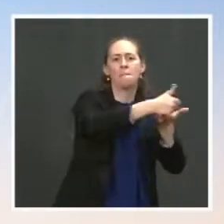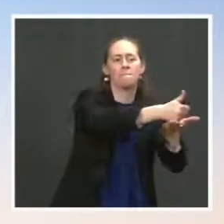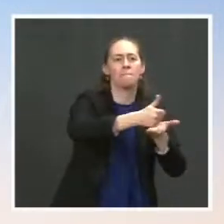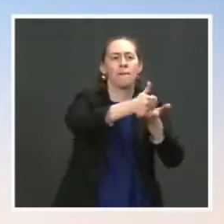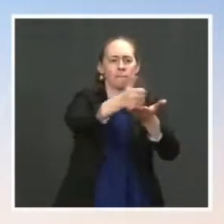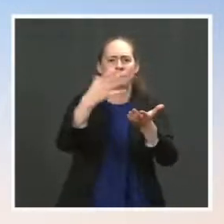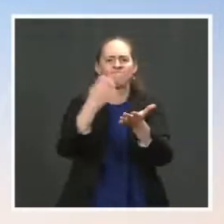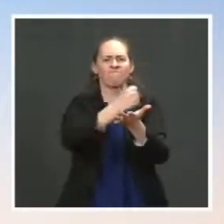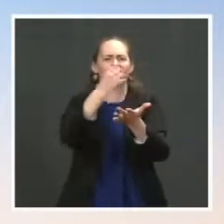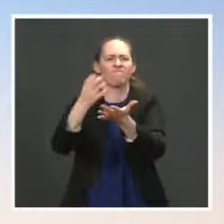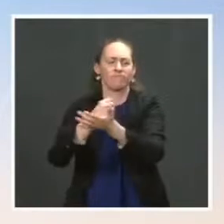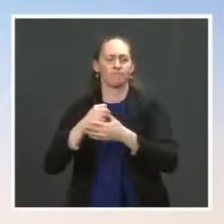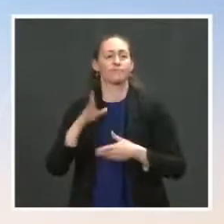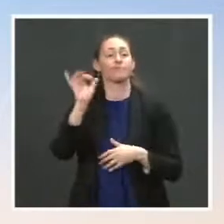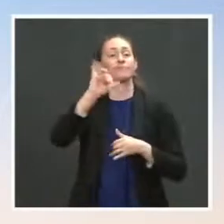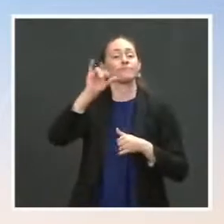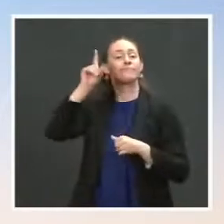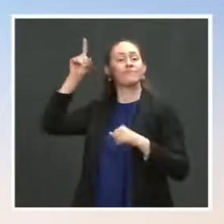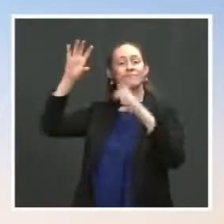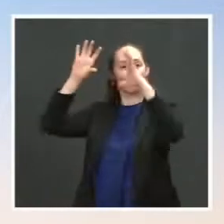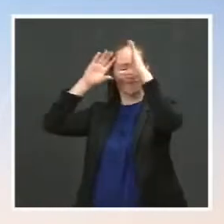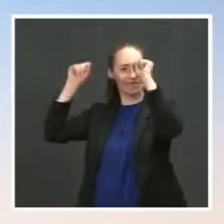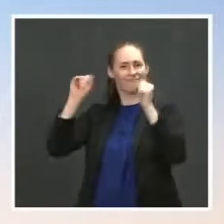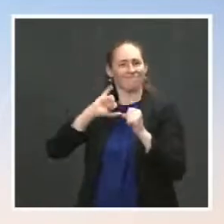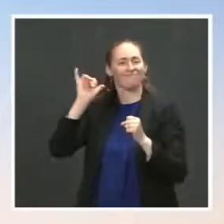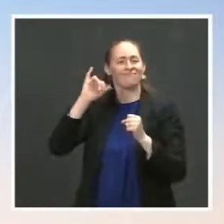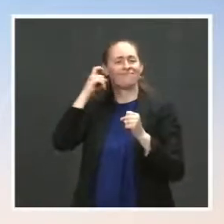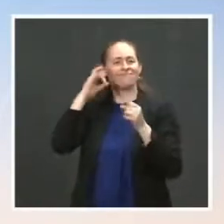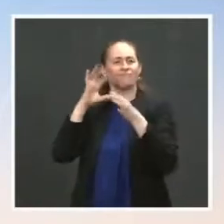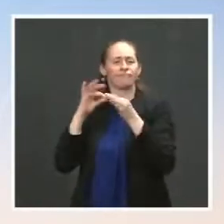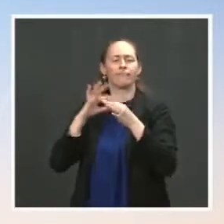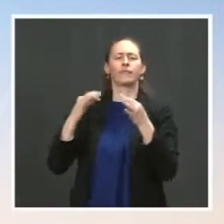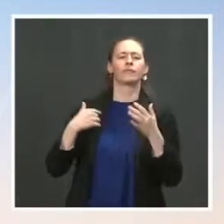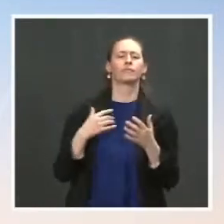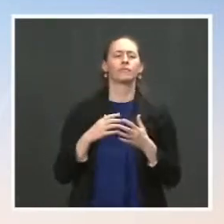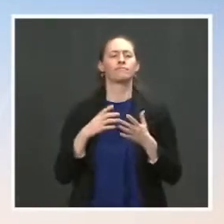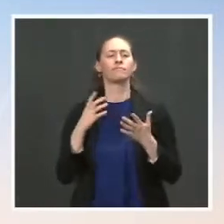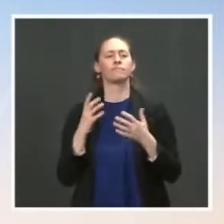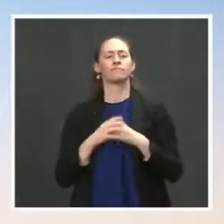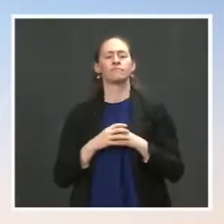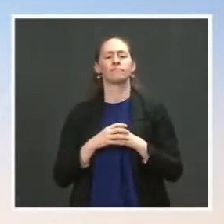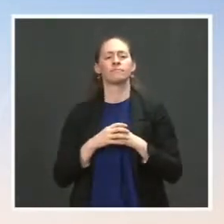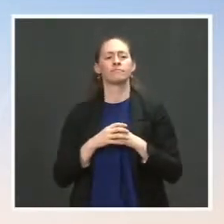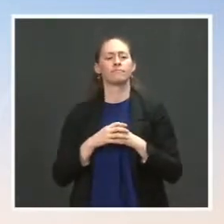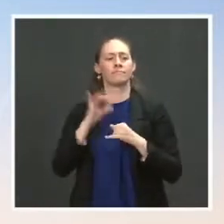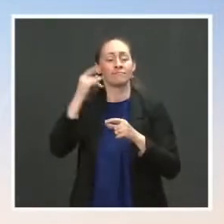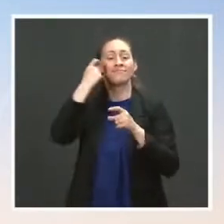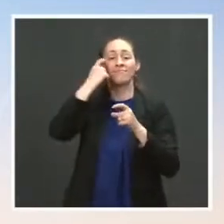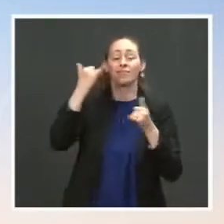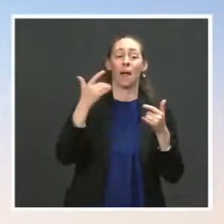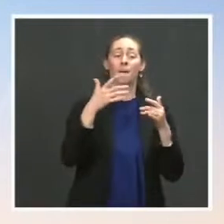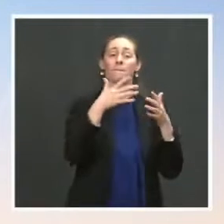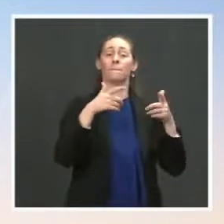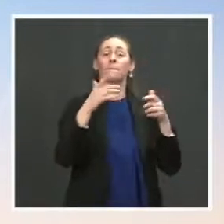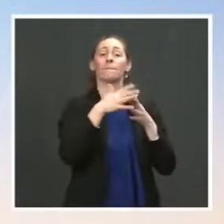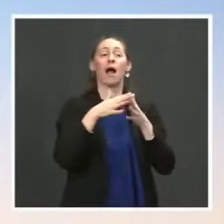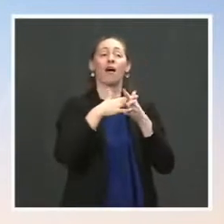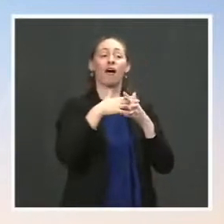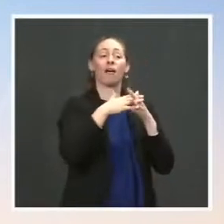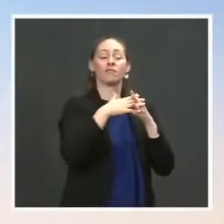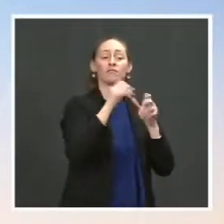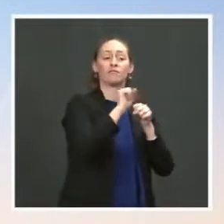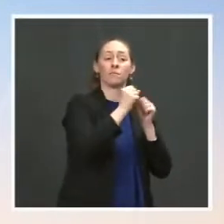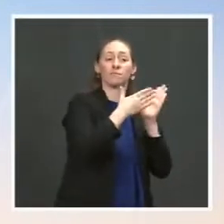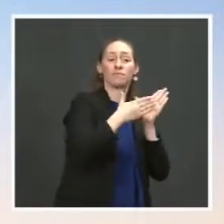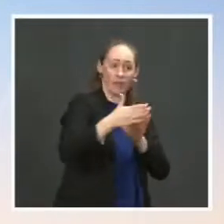seen him introduce over the last, the big proposal he just introduced and other proposals that he will introduce between now and then.